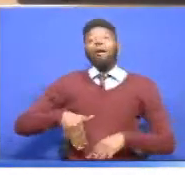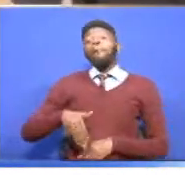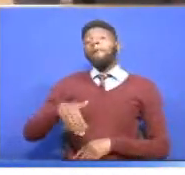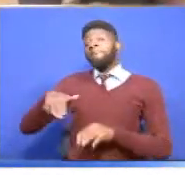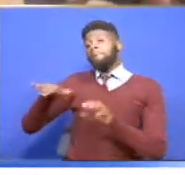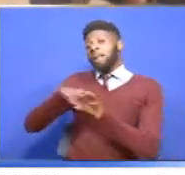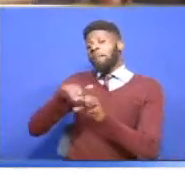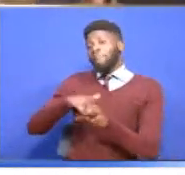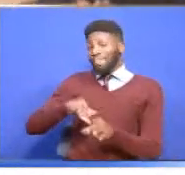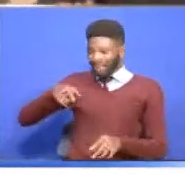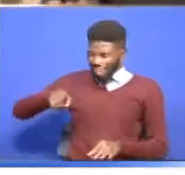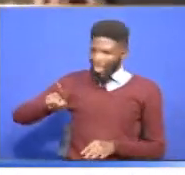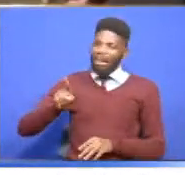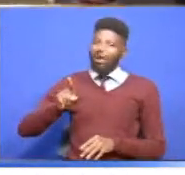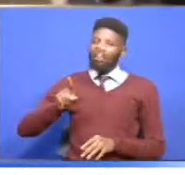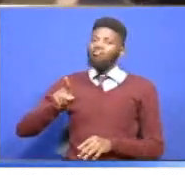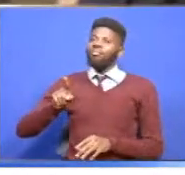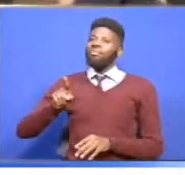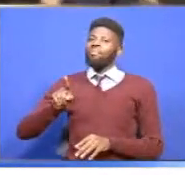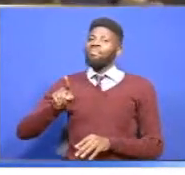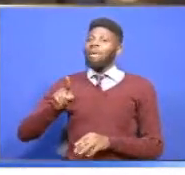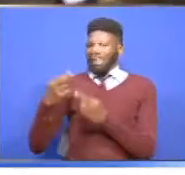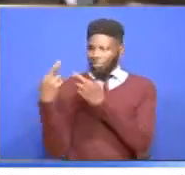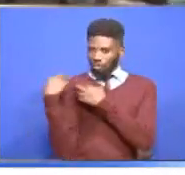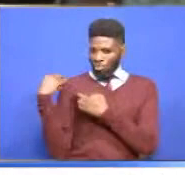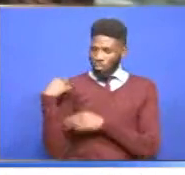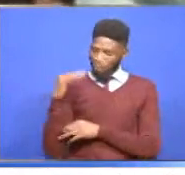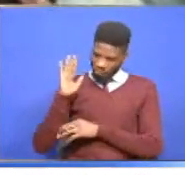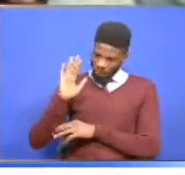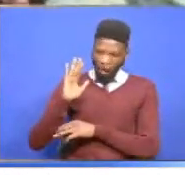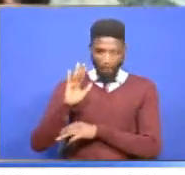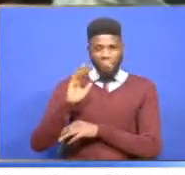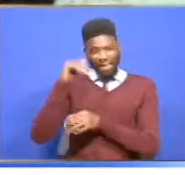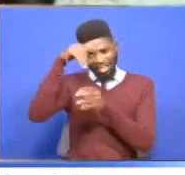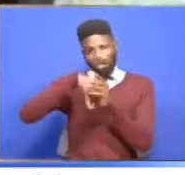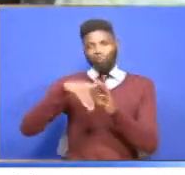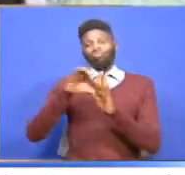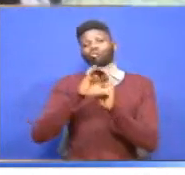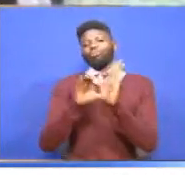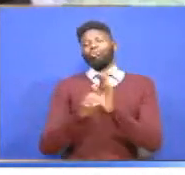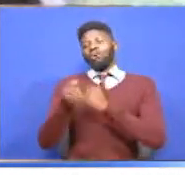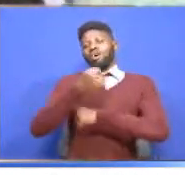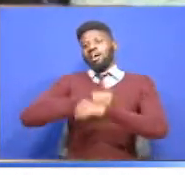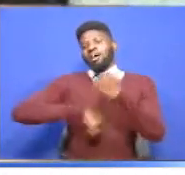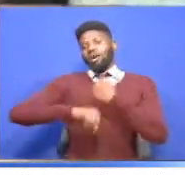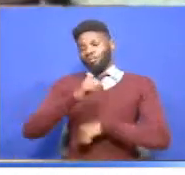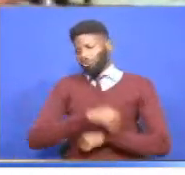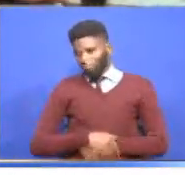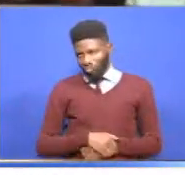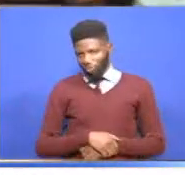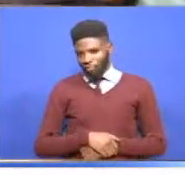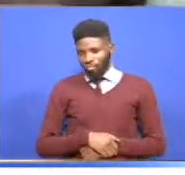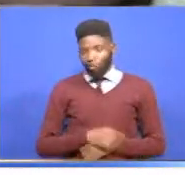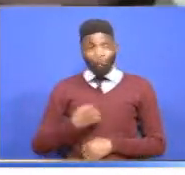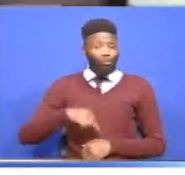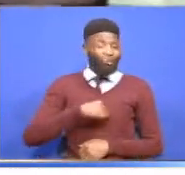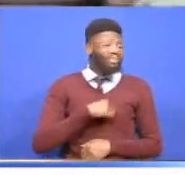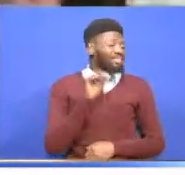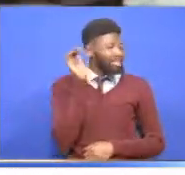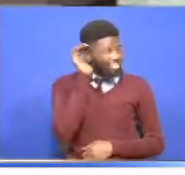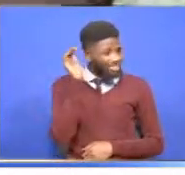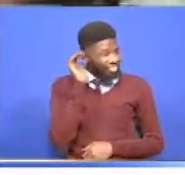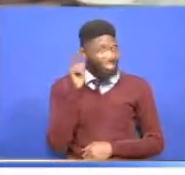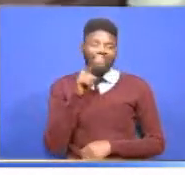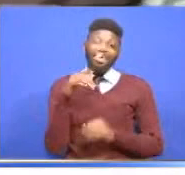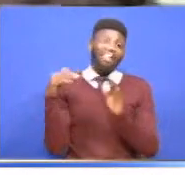and our party leader is not really concerned. So when we talk about, we hear it's against this or